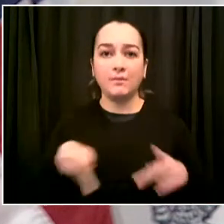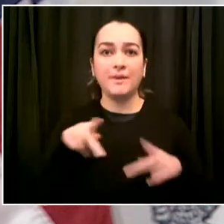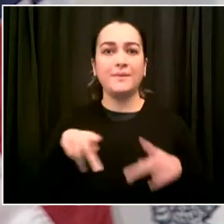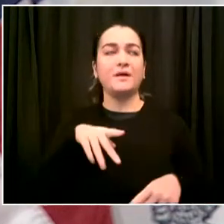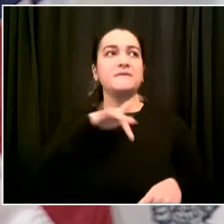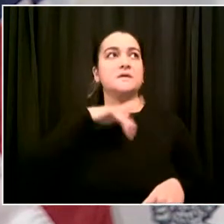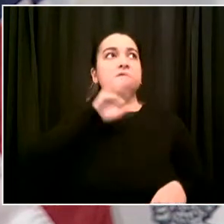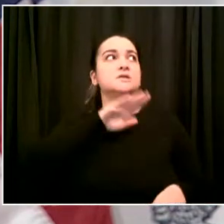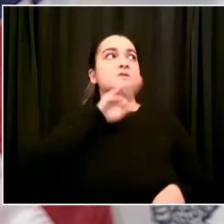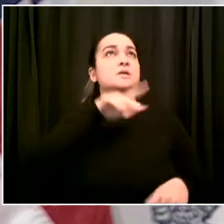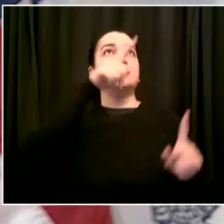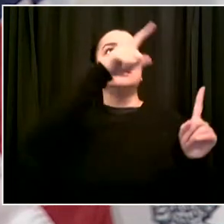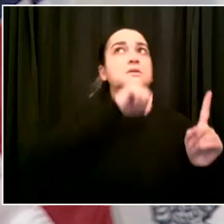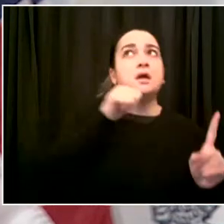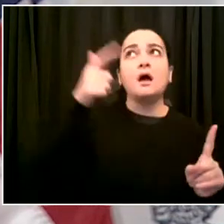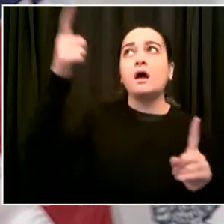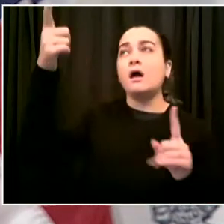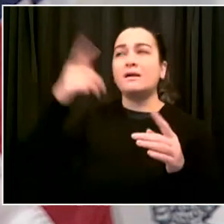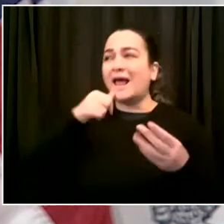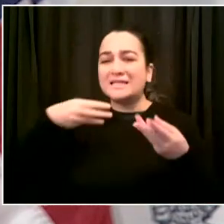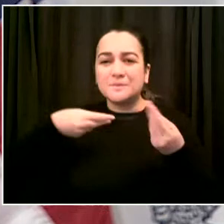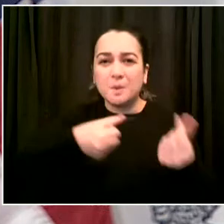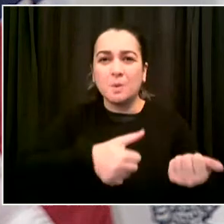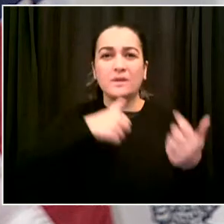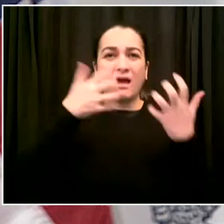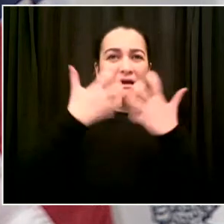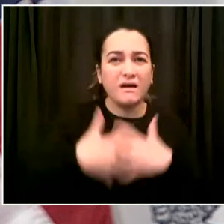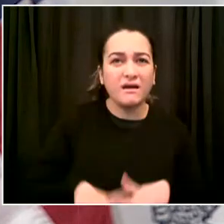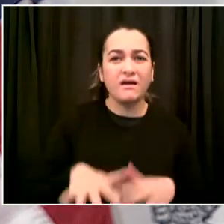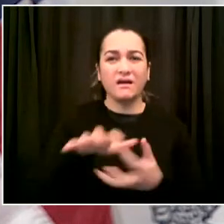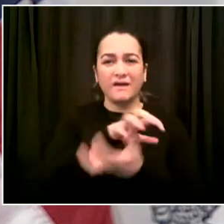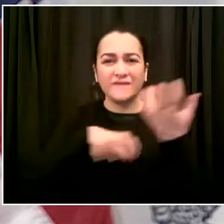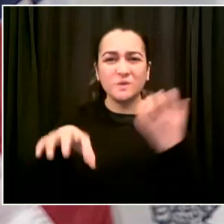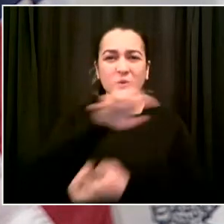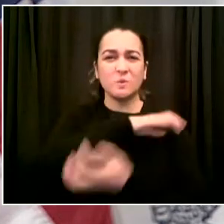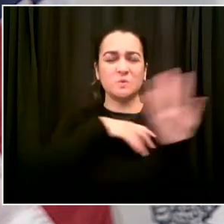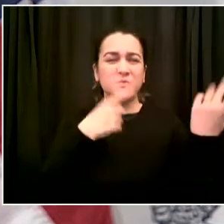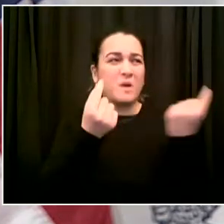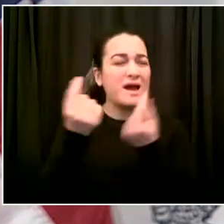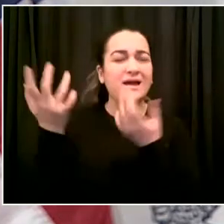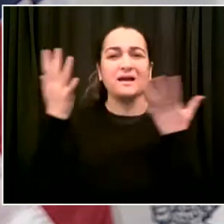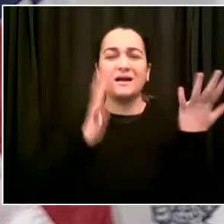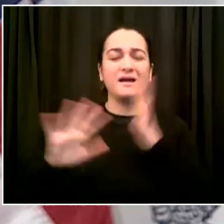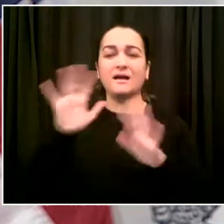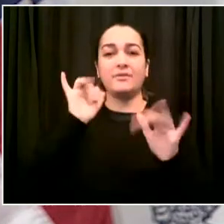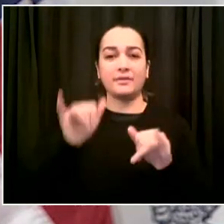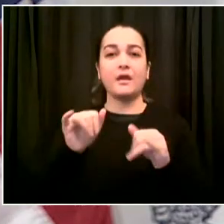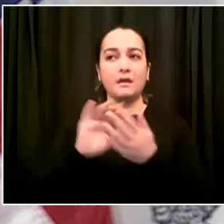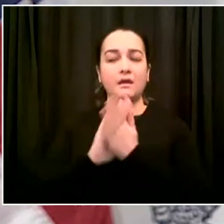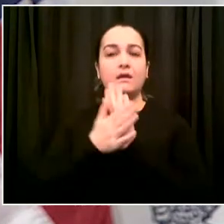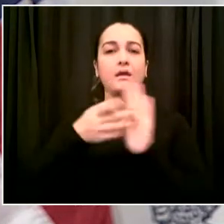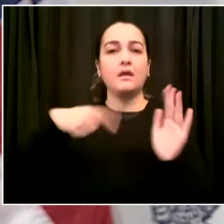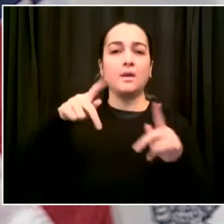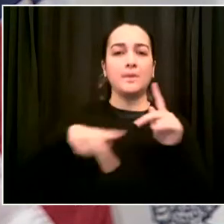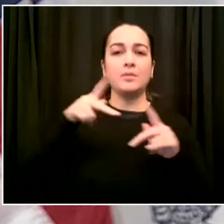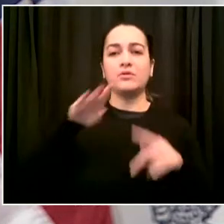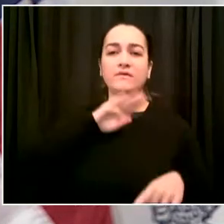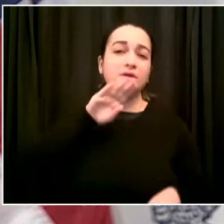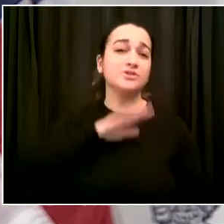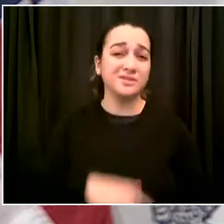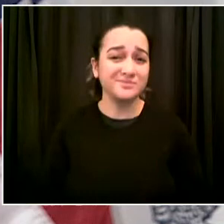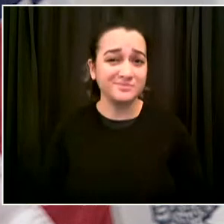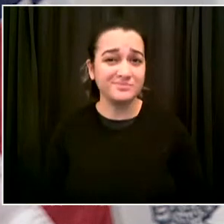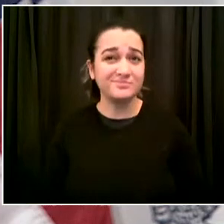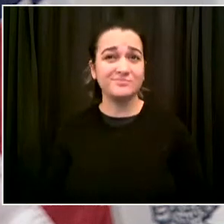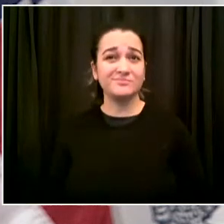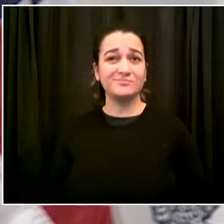to offer their views. I talk to my health leadership every day. We talk through a variety of issues every day.